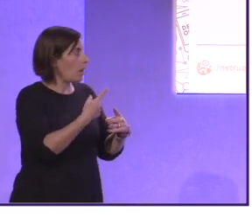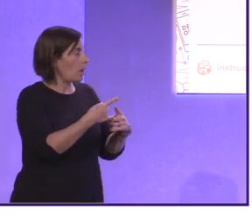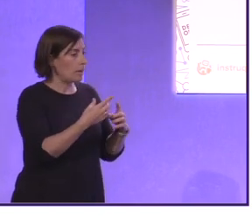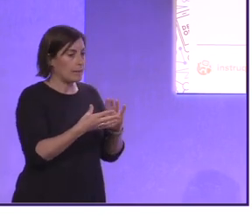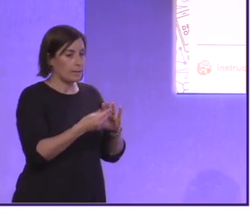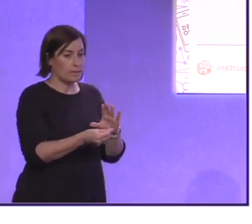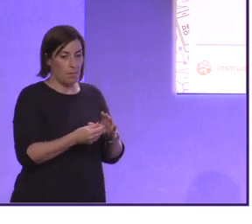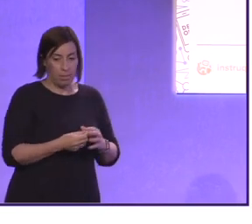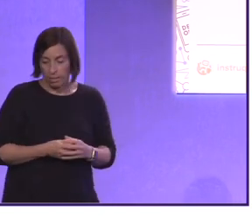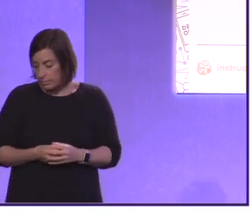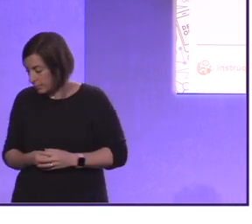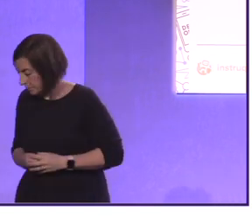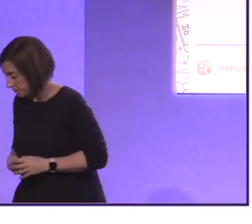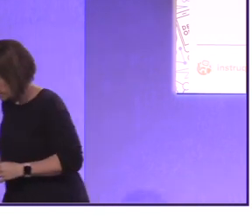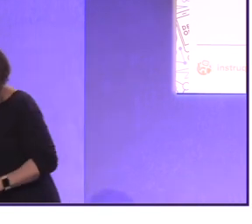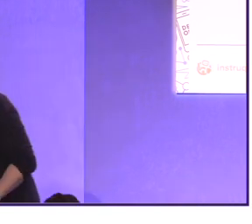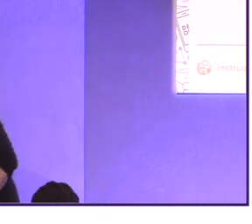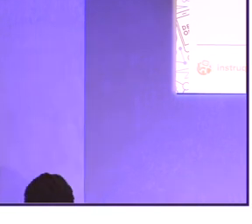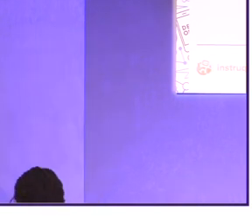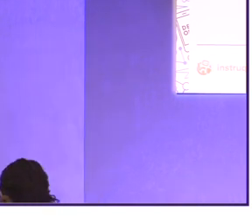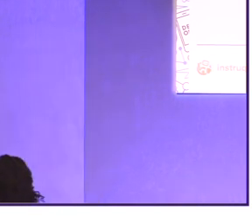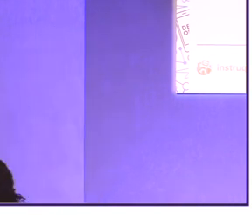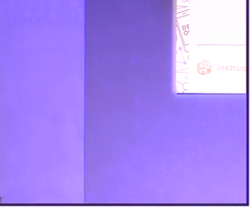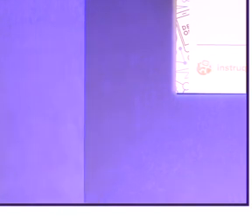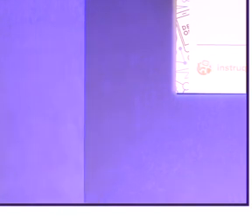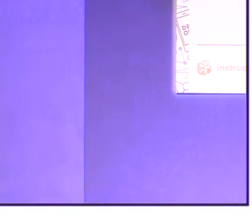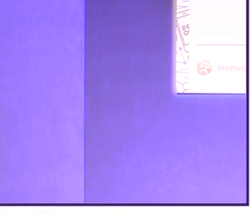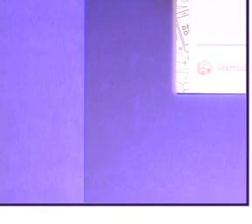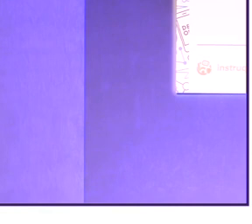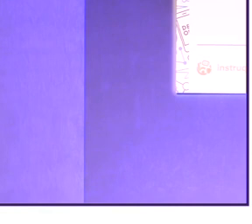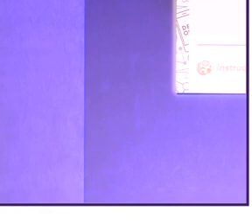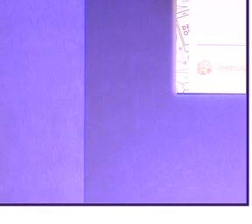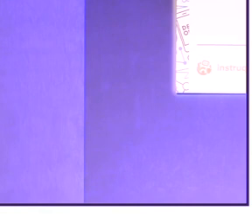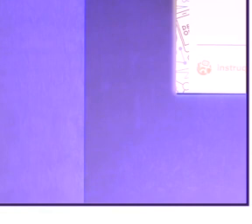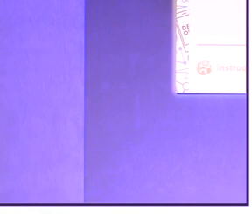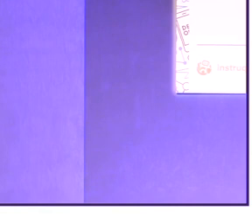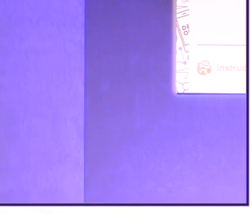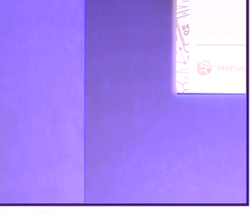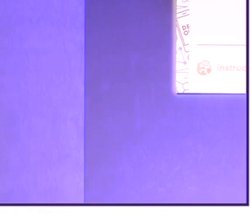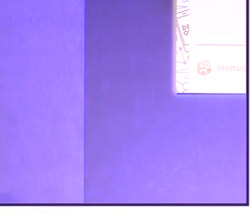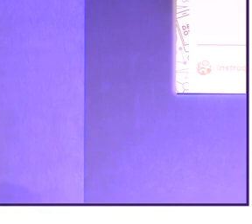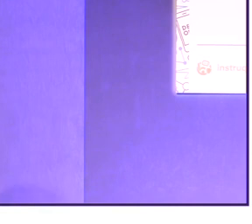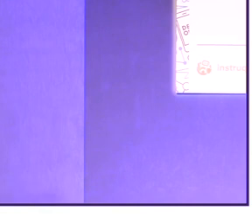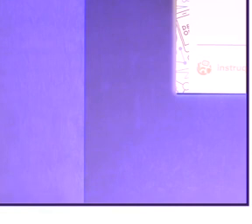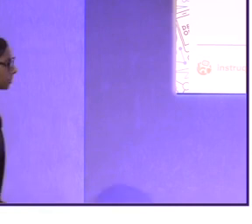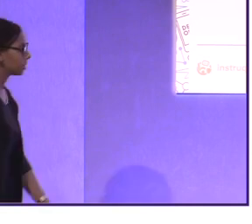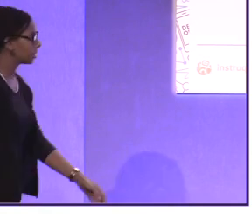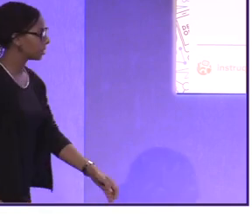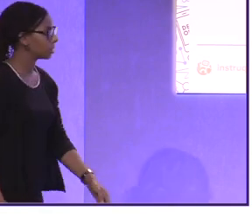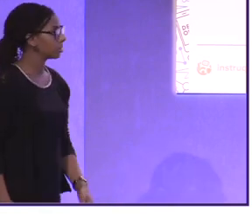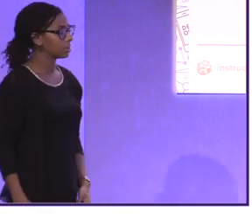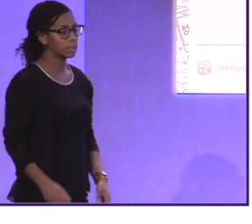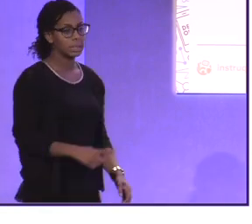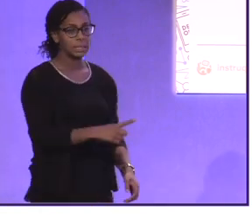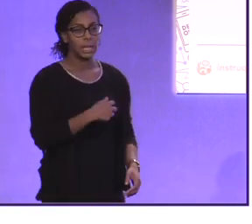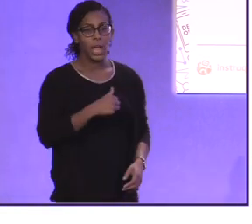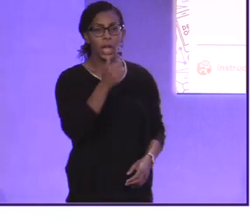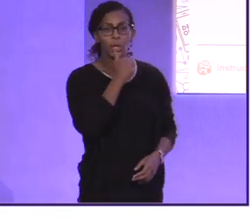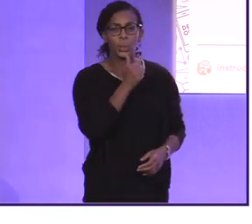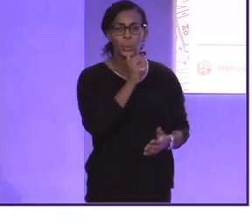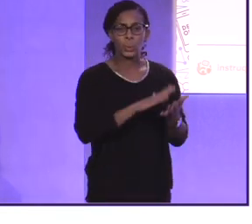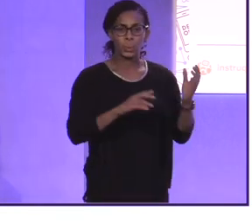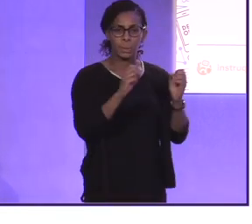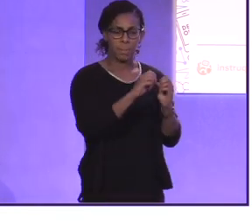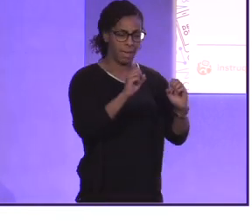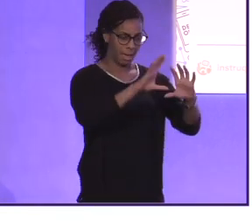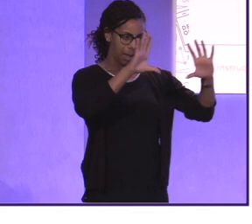So in the case of a user map, so we find this really useful for just kind of reframing our focus and reminding ourselves of who we're actually delivering value for at the end